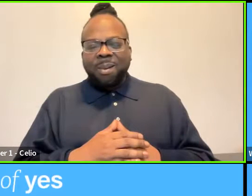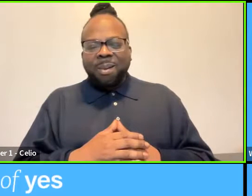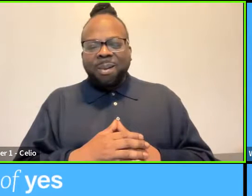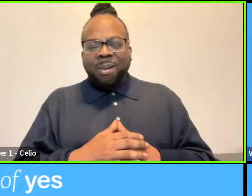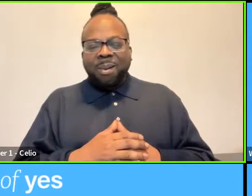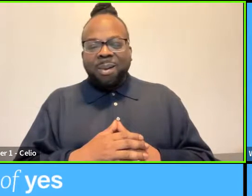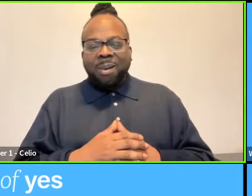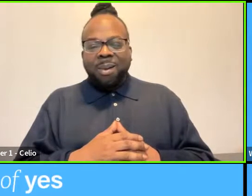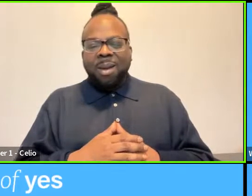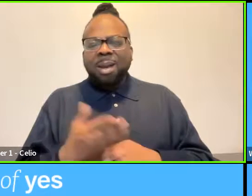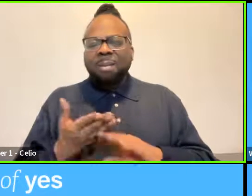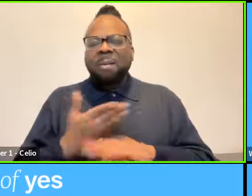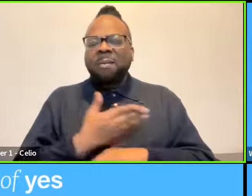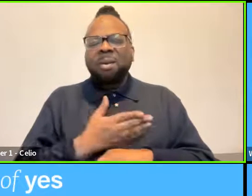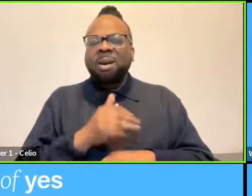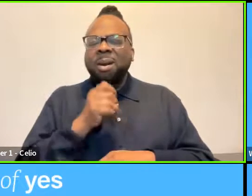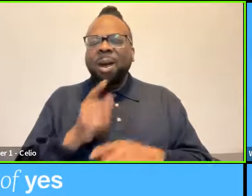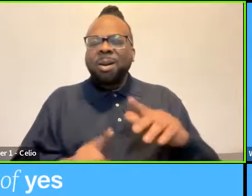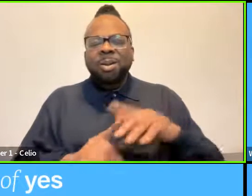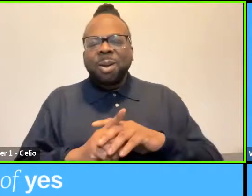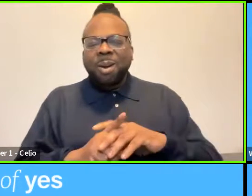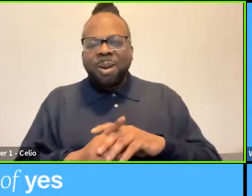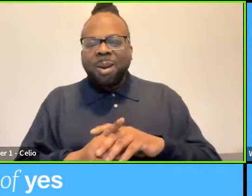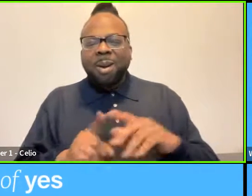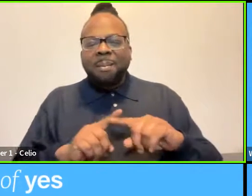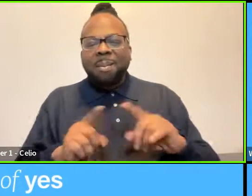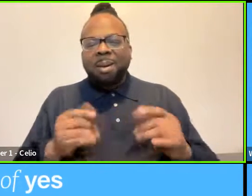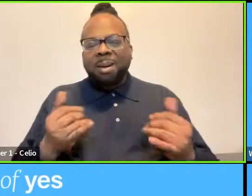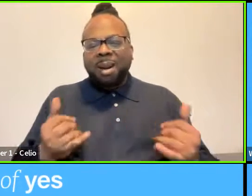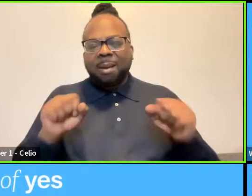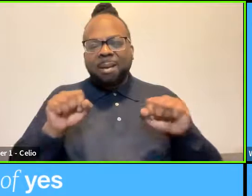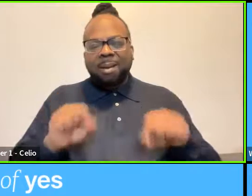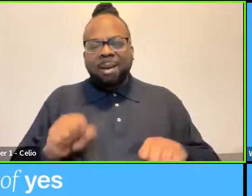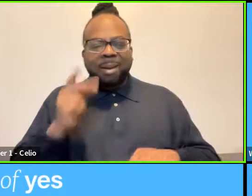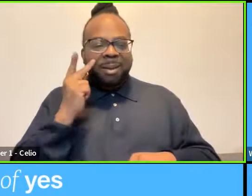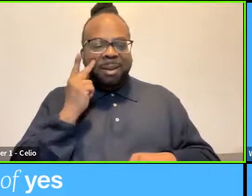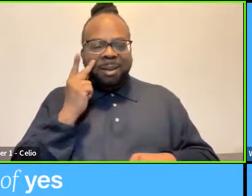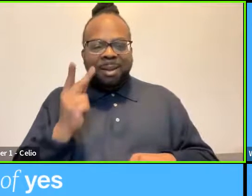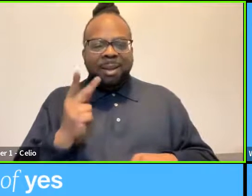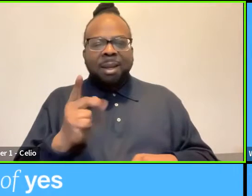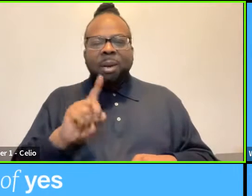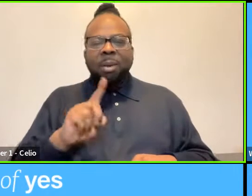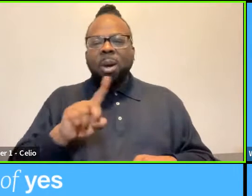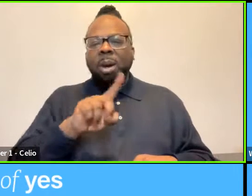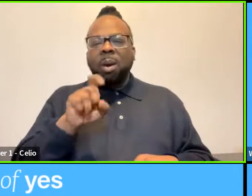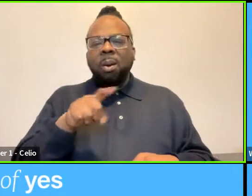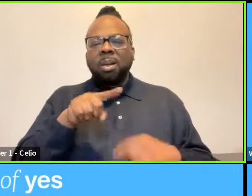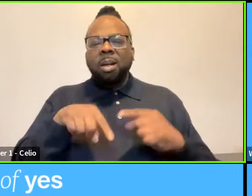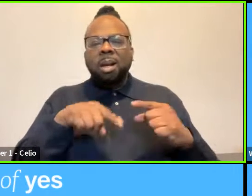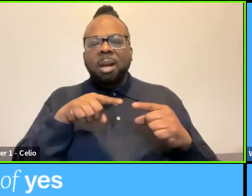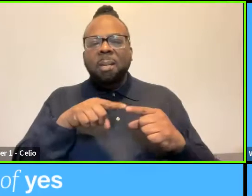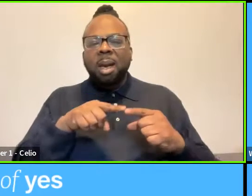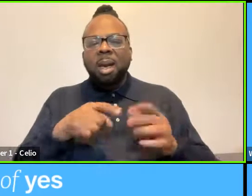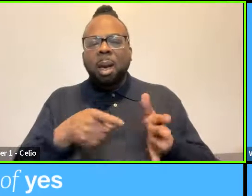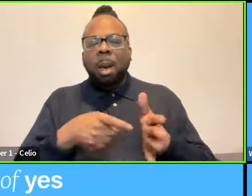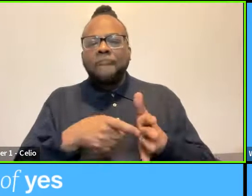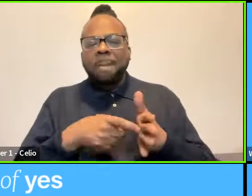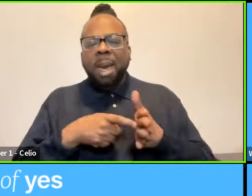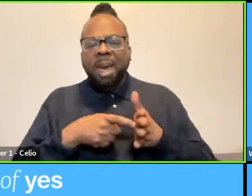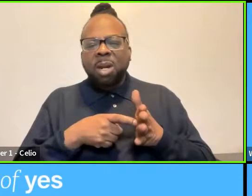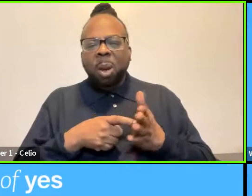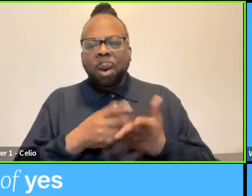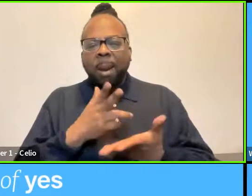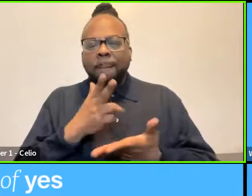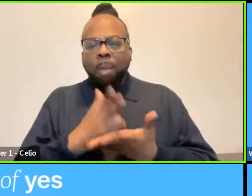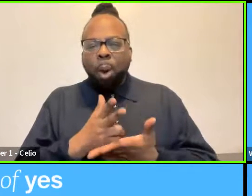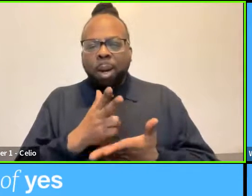You weren't showing up before. Okay. Oh, okay. So, one question was about the mandatory parking. Can you see